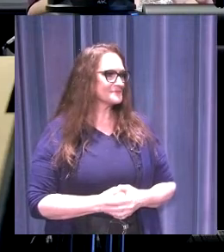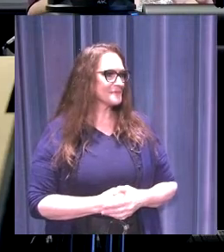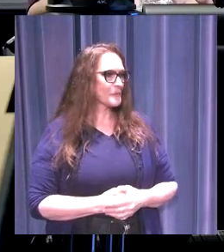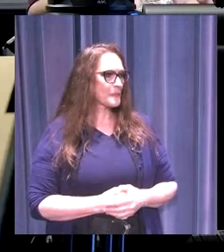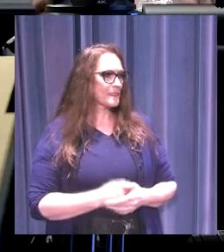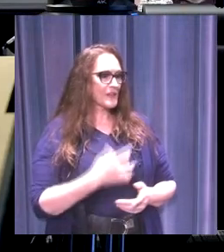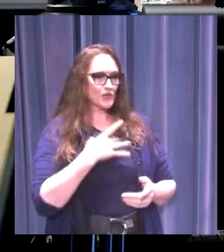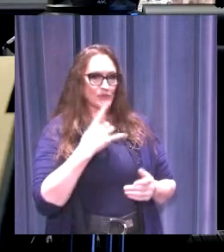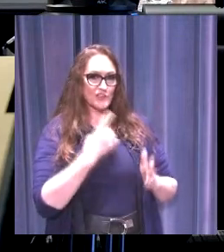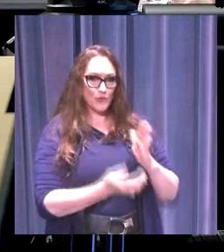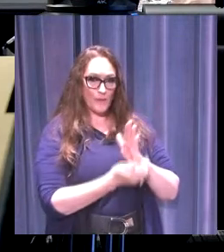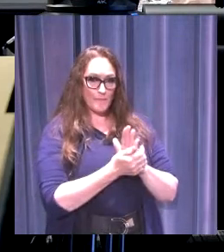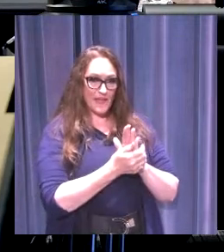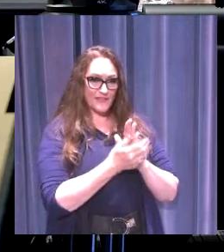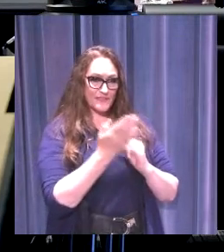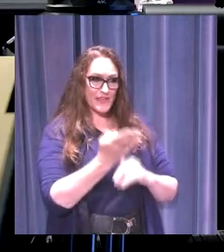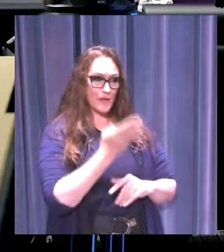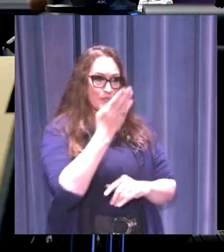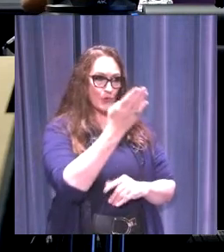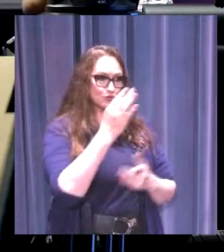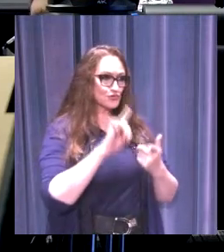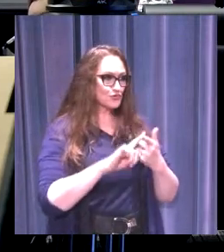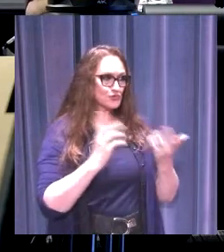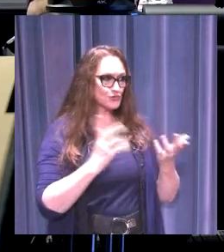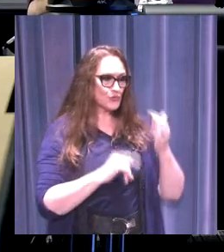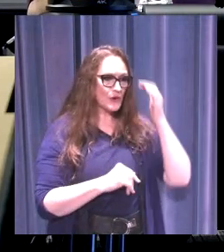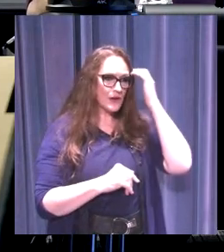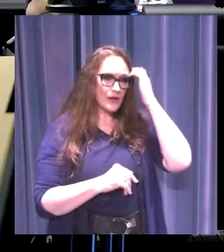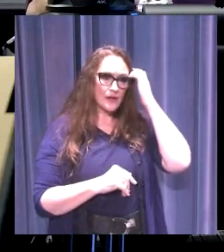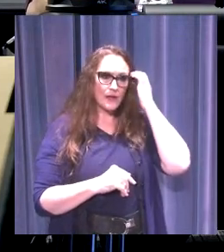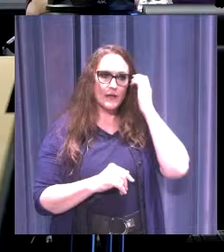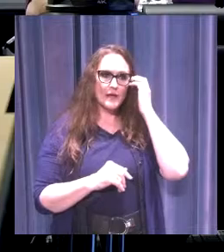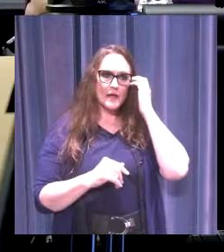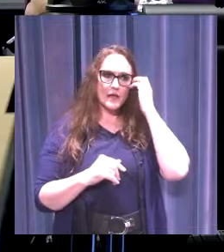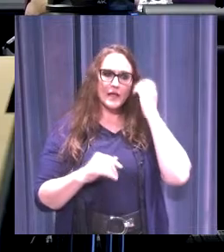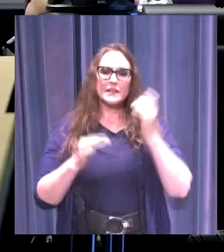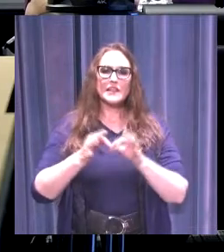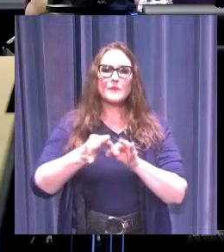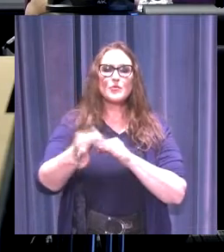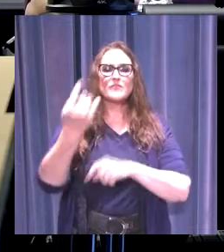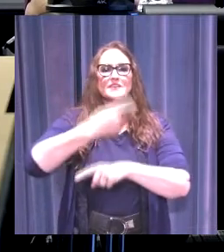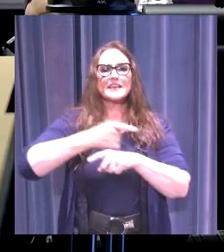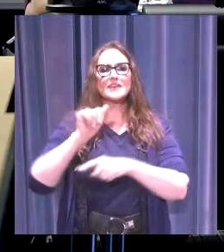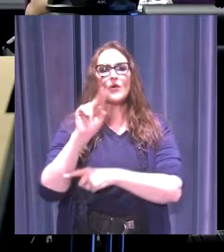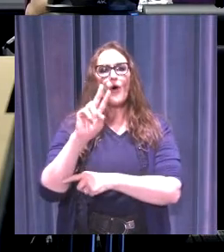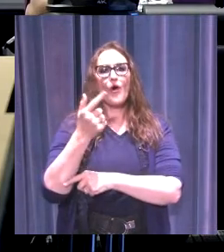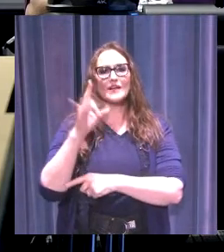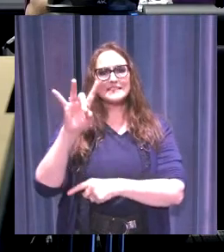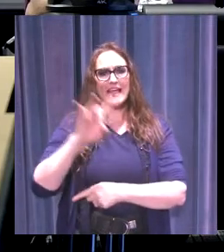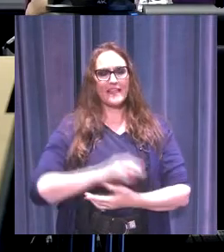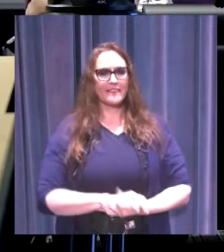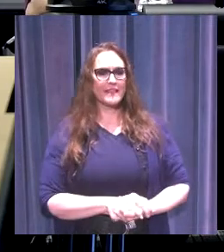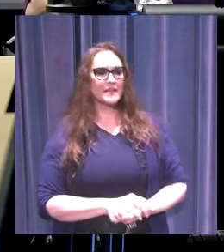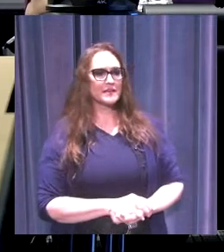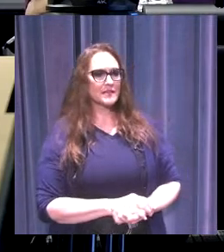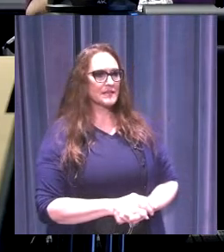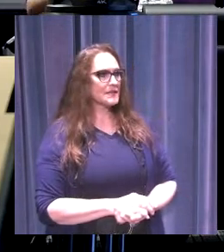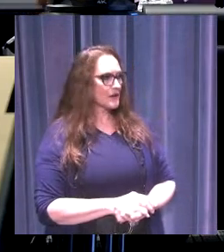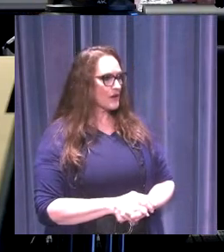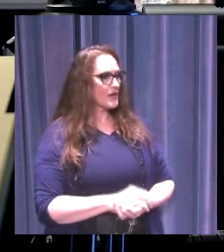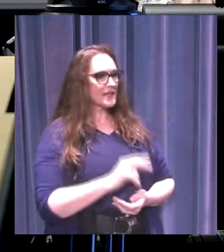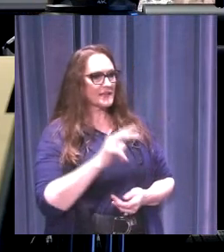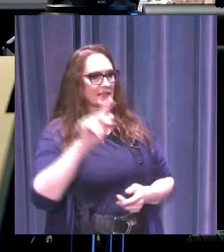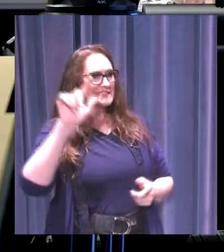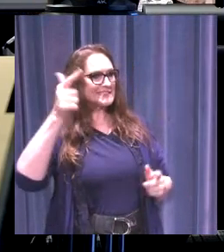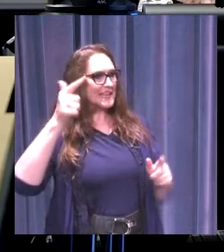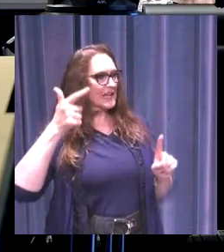You'd like to amend the motion to, And move the date to August 8th. okay. Do we have a second for